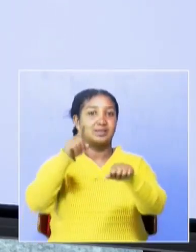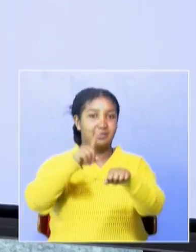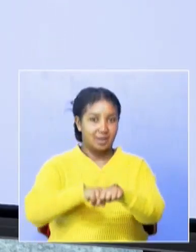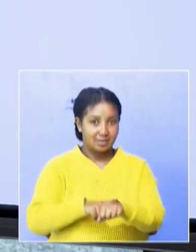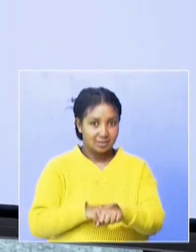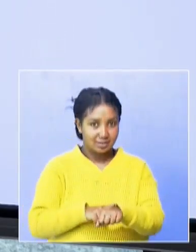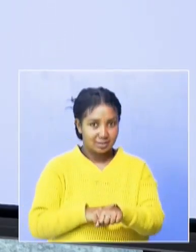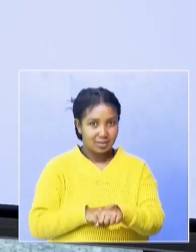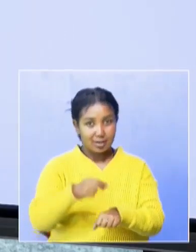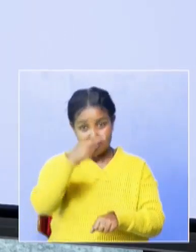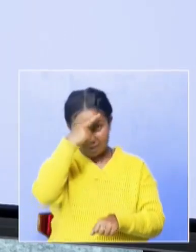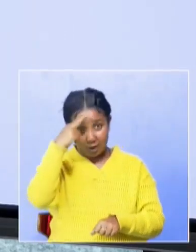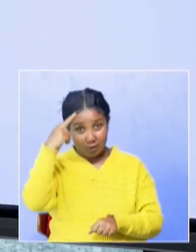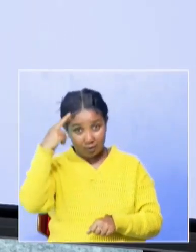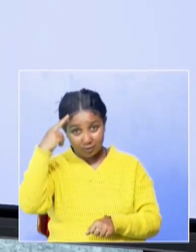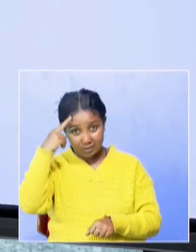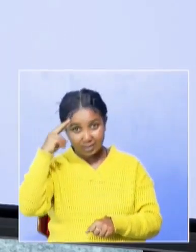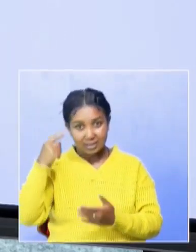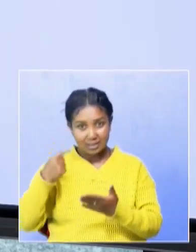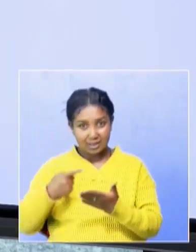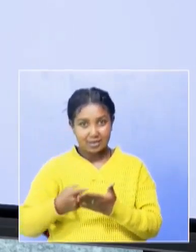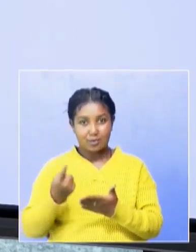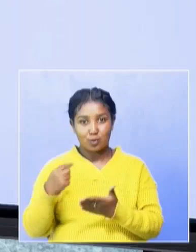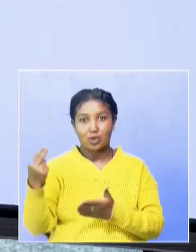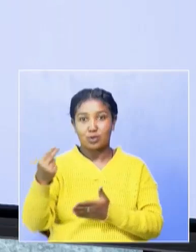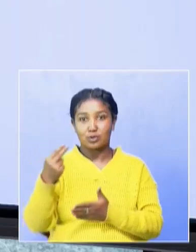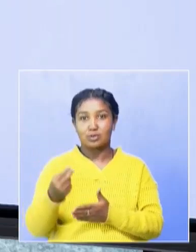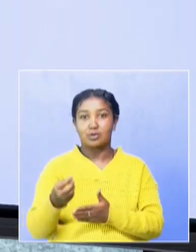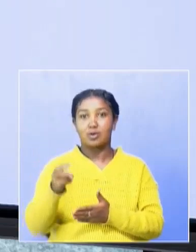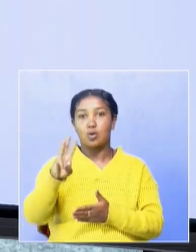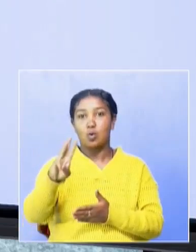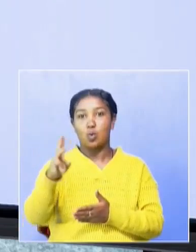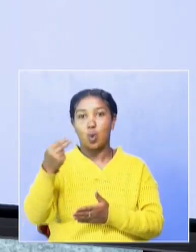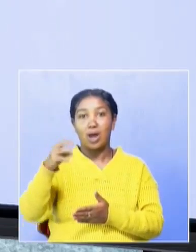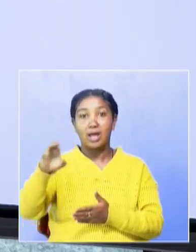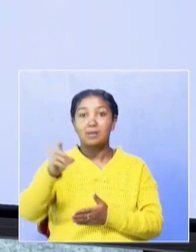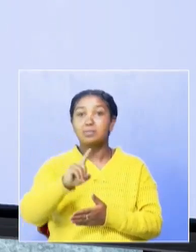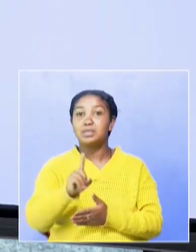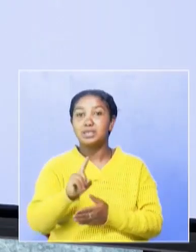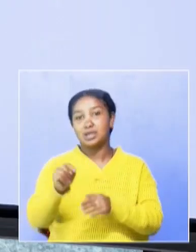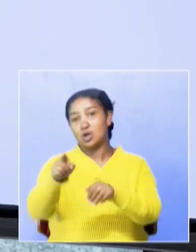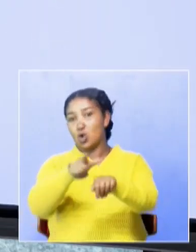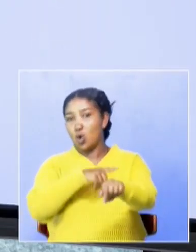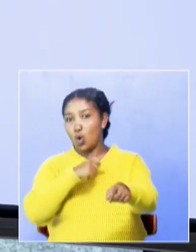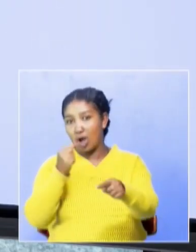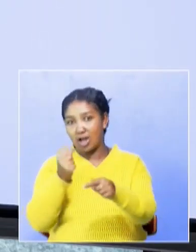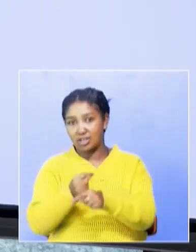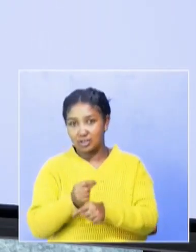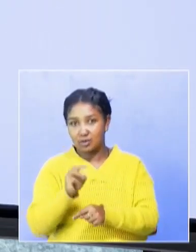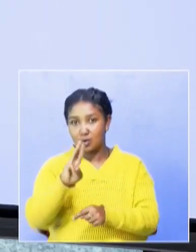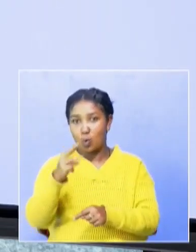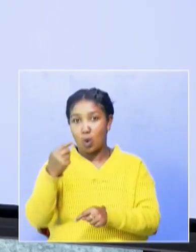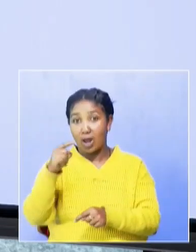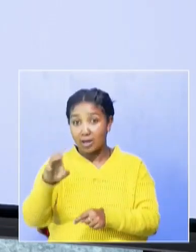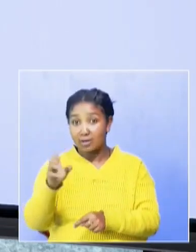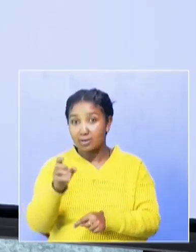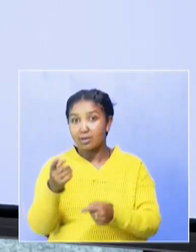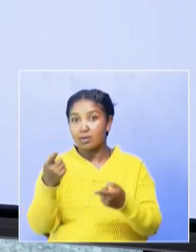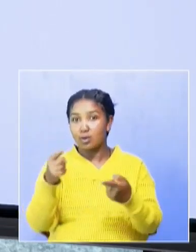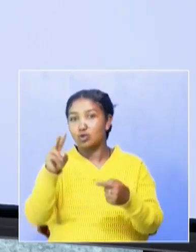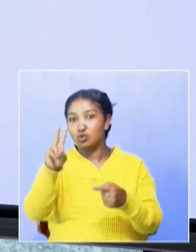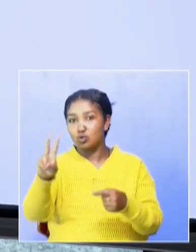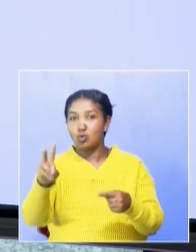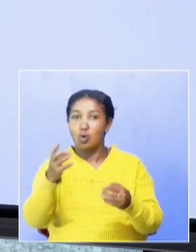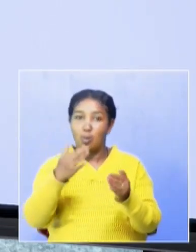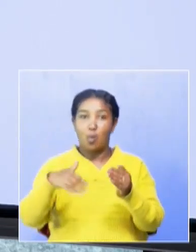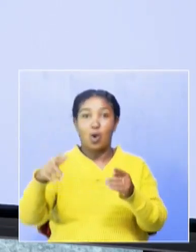tense. Because here we're using while, as we've said so far, while can be used when 2